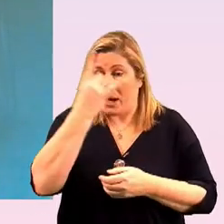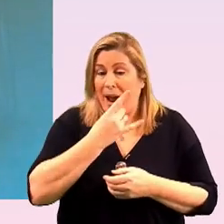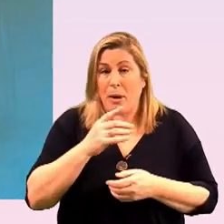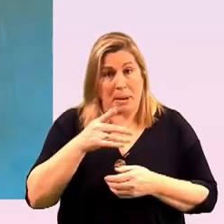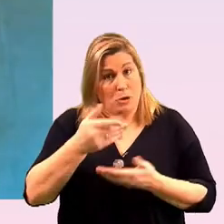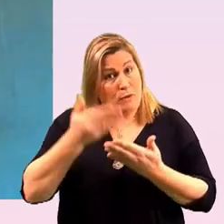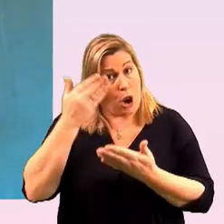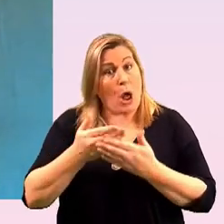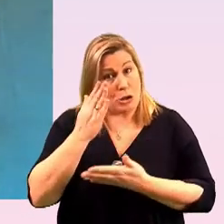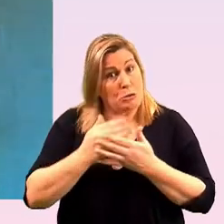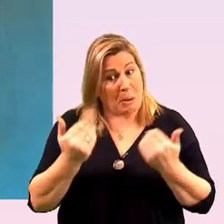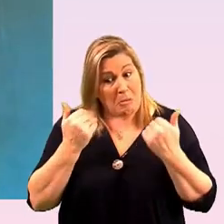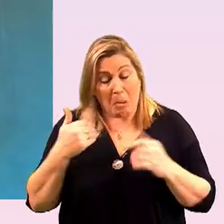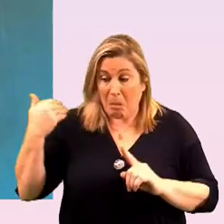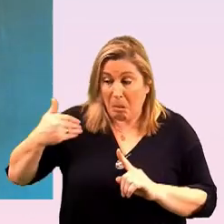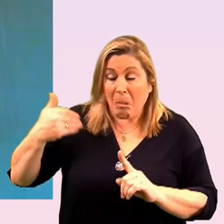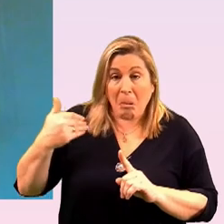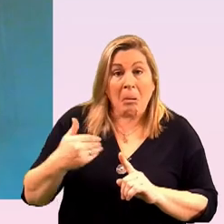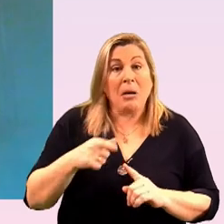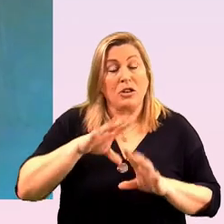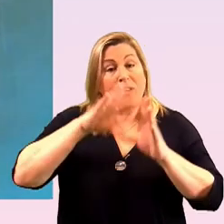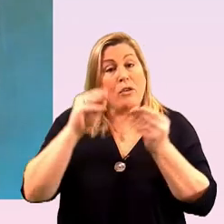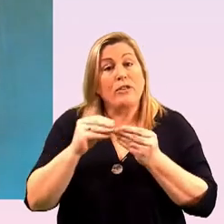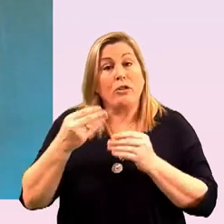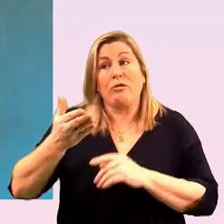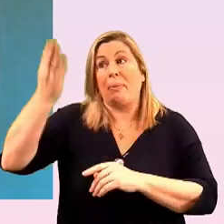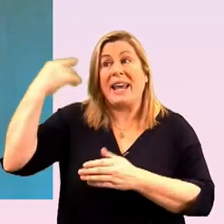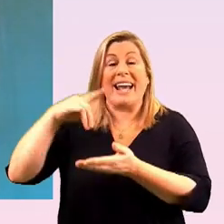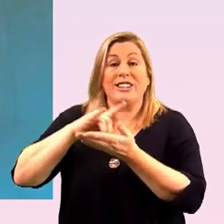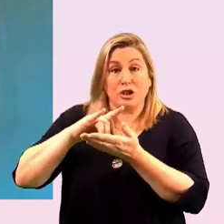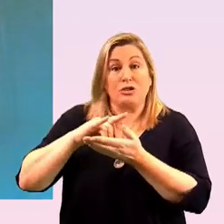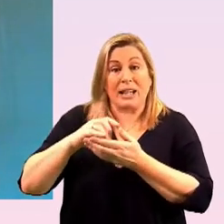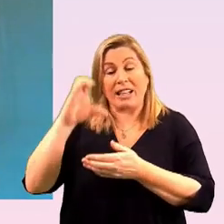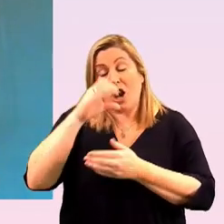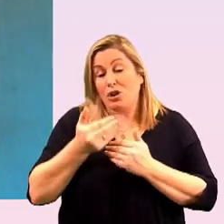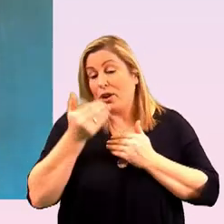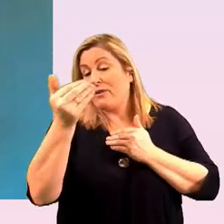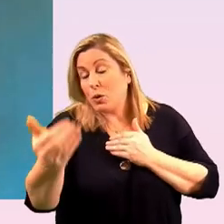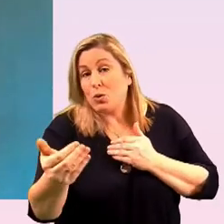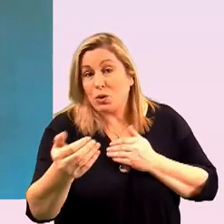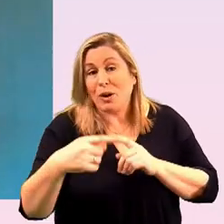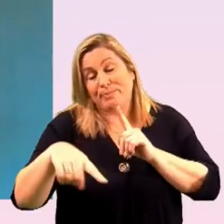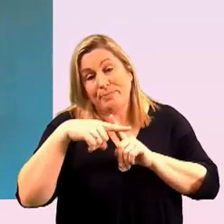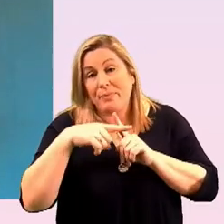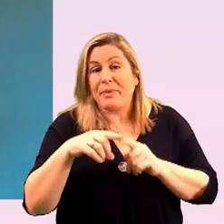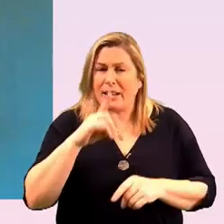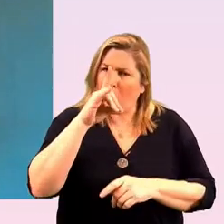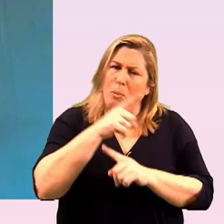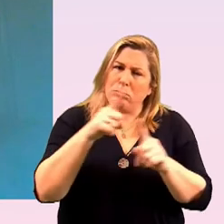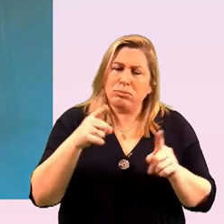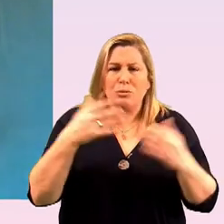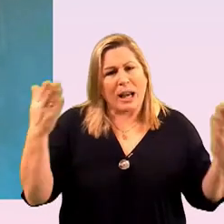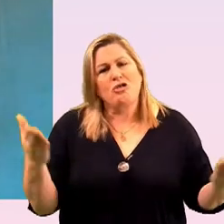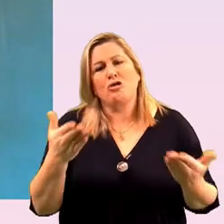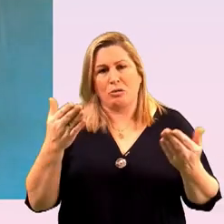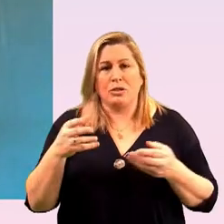got a little bit of the overview of the history and a look to the future. And I hope you're encouraged, as much as we're working remotely right now, that